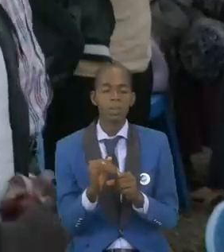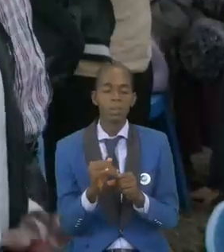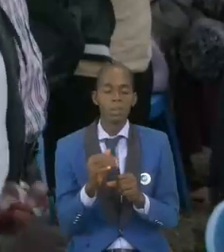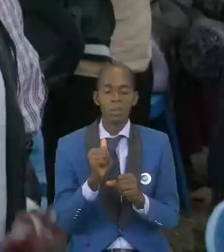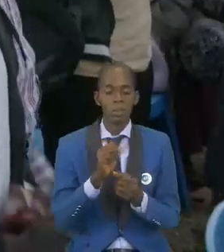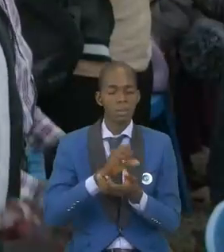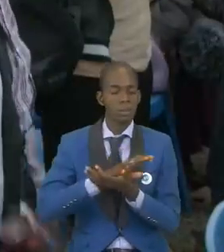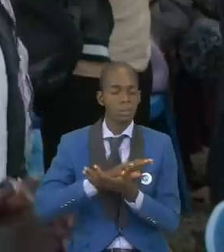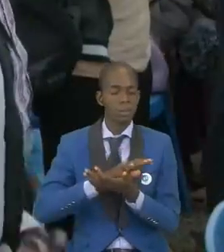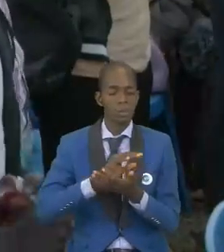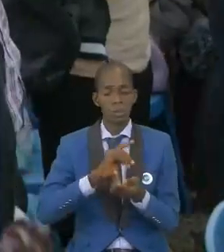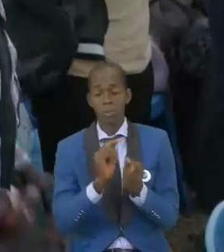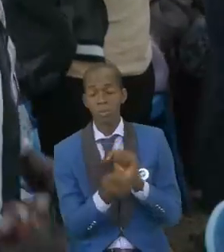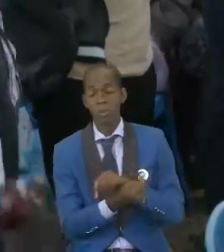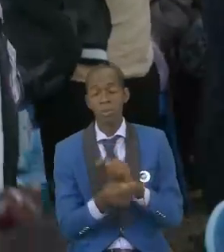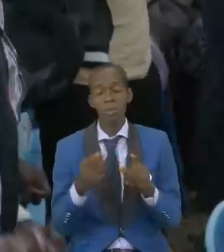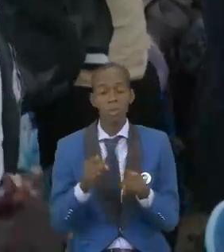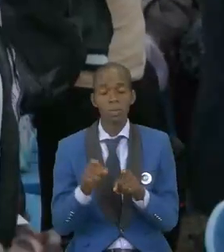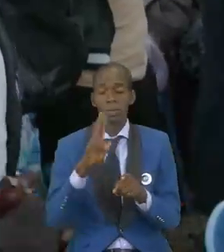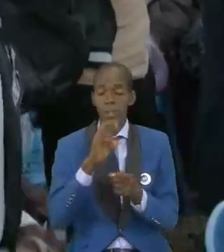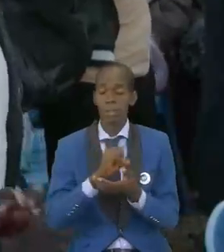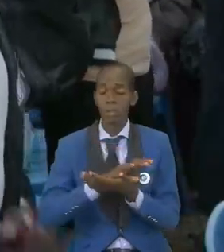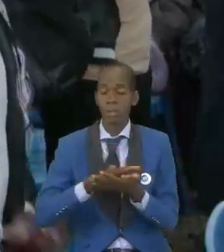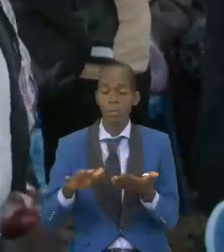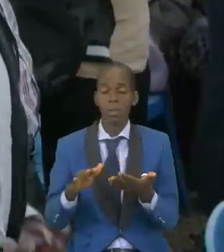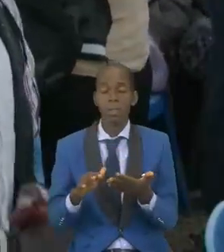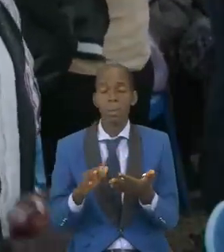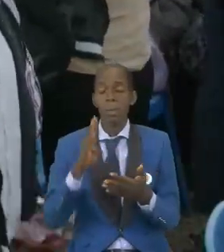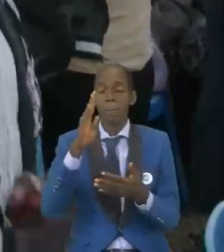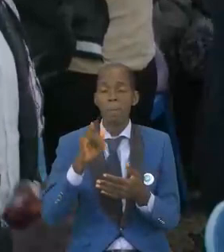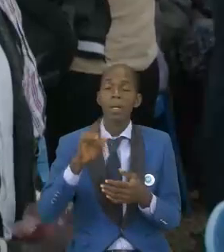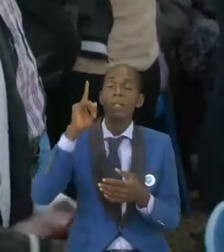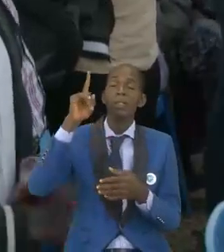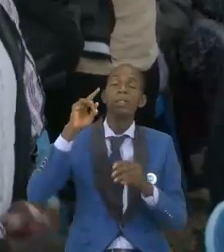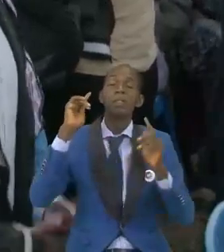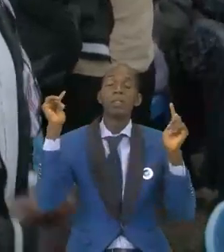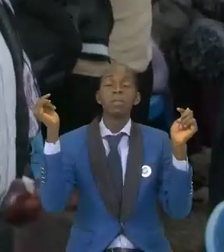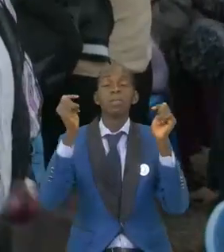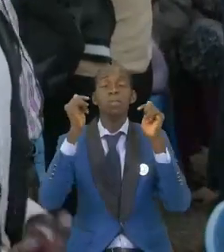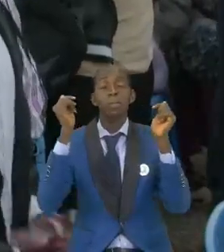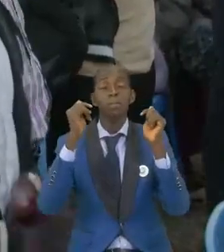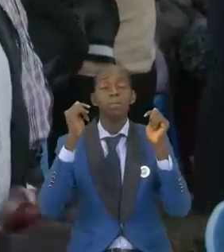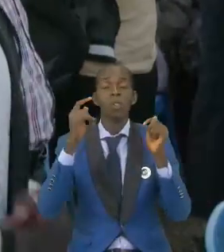By his triumph, what he did on the cross of Calvary.